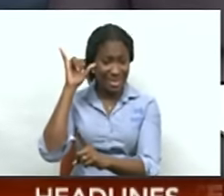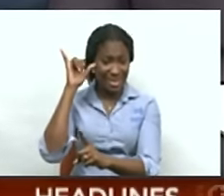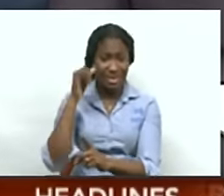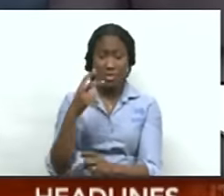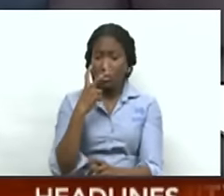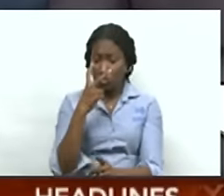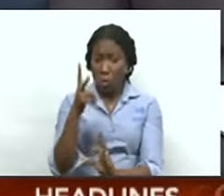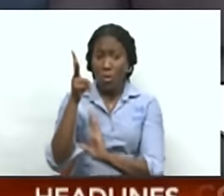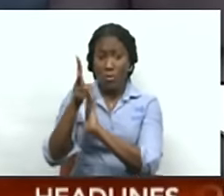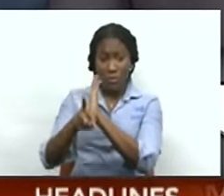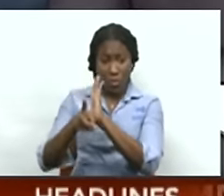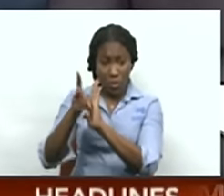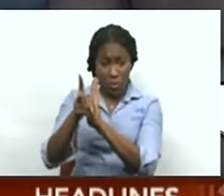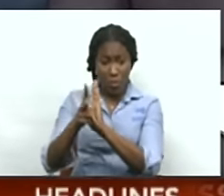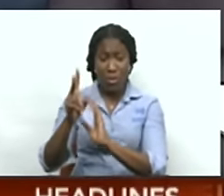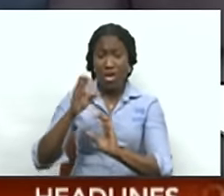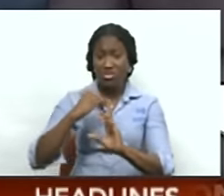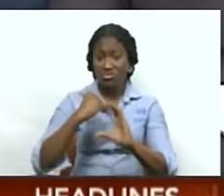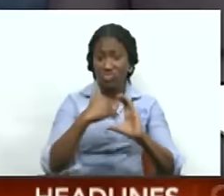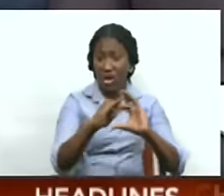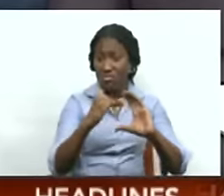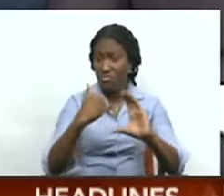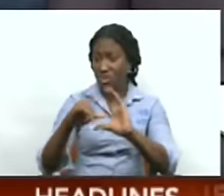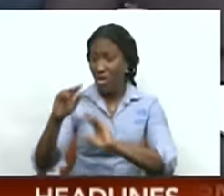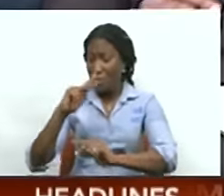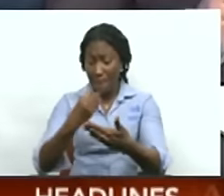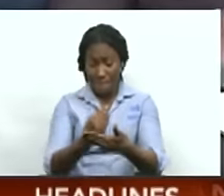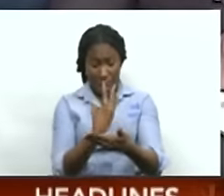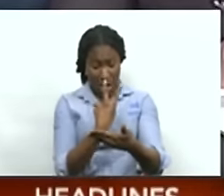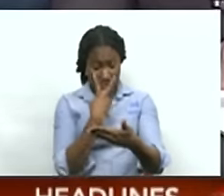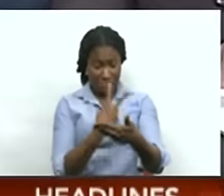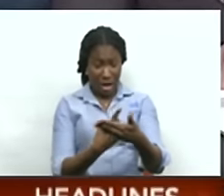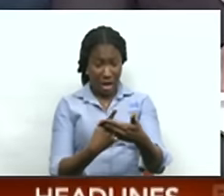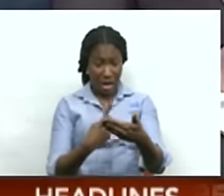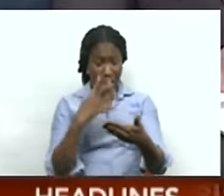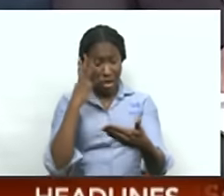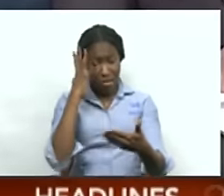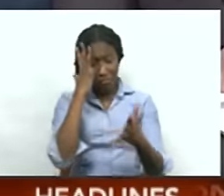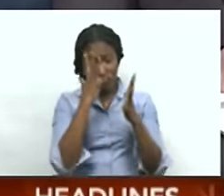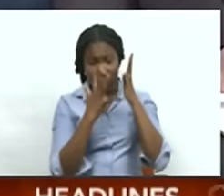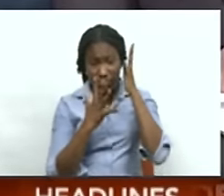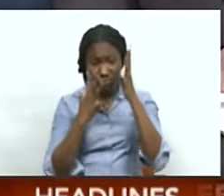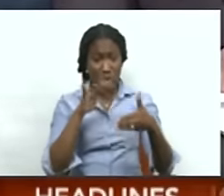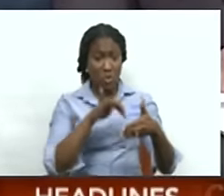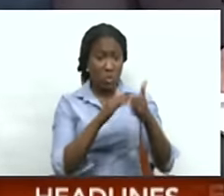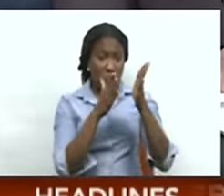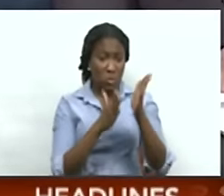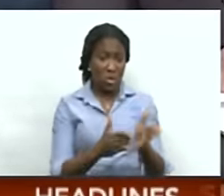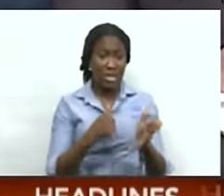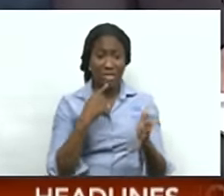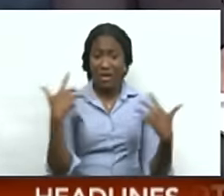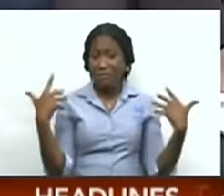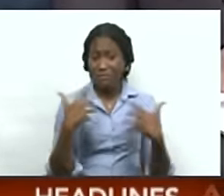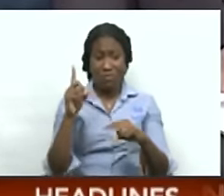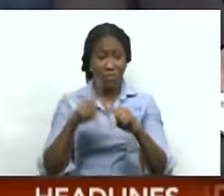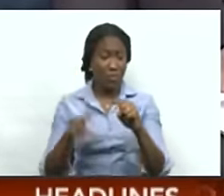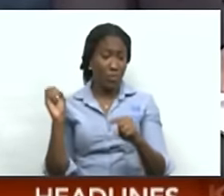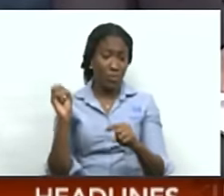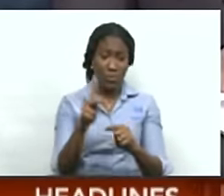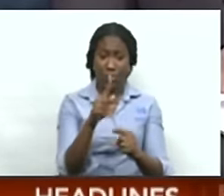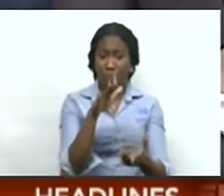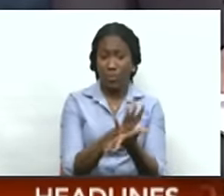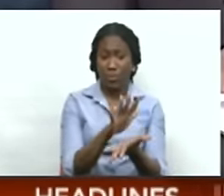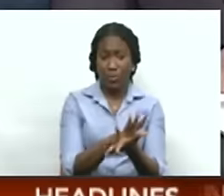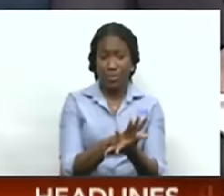among their peers. Ashamed and traumatized, the students say they're now fearful about returning to school. Today, CNC3